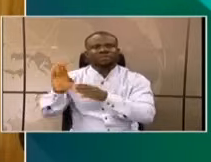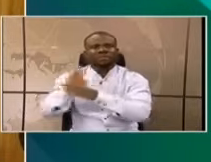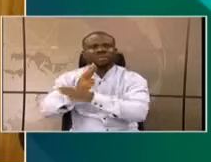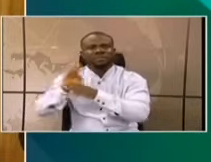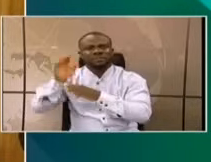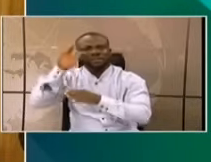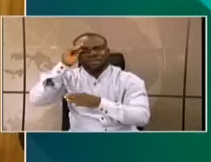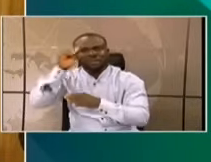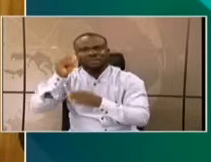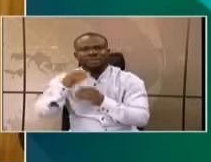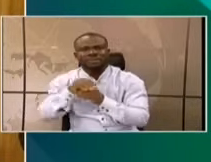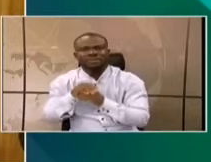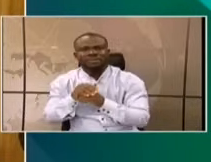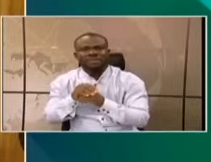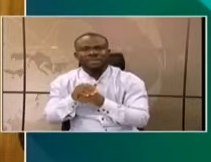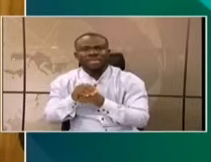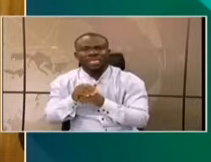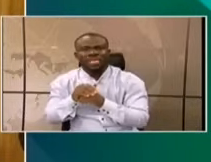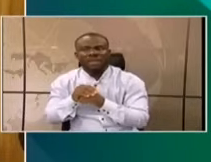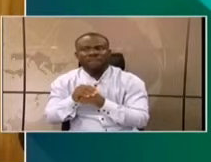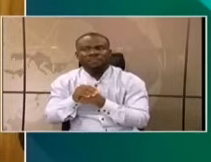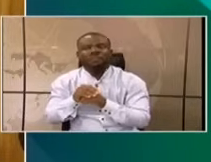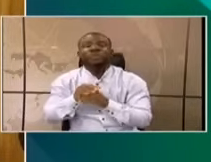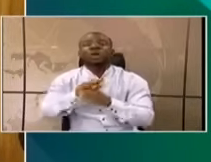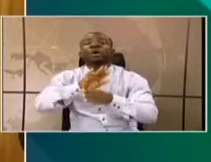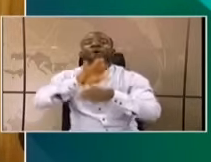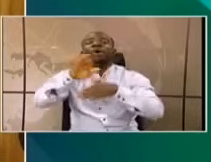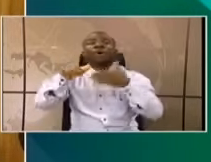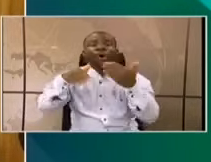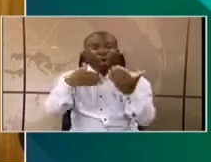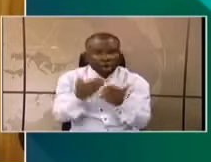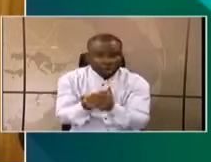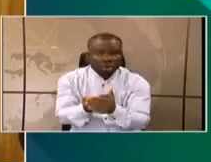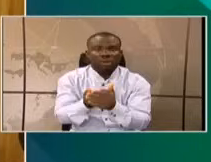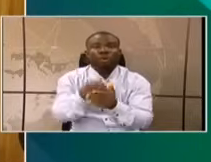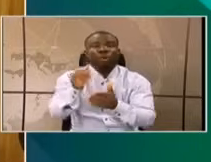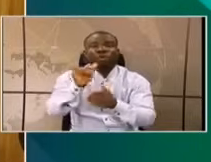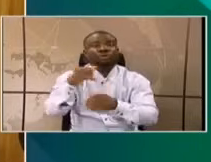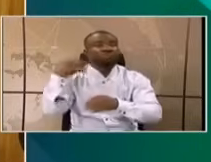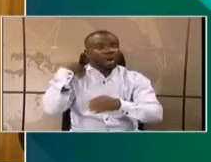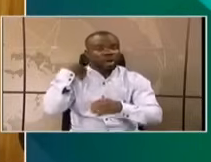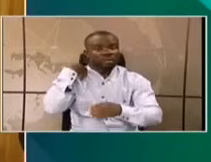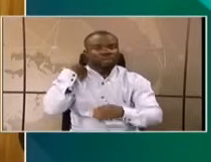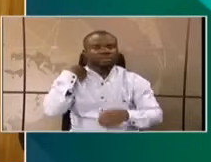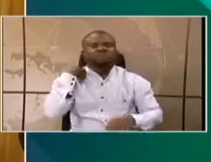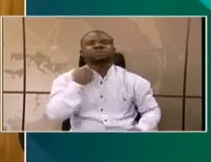businessmen, and dare say it, nananum,